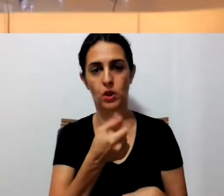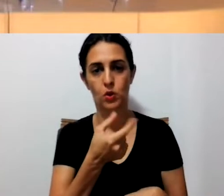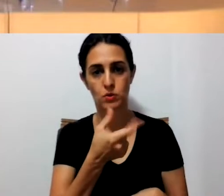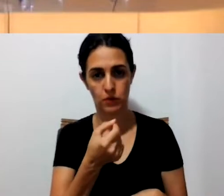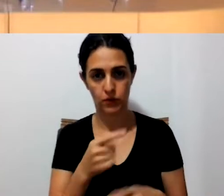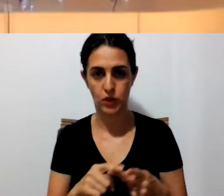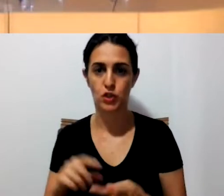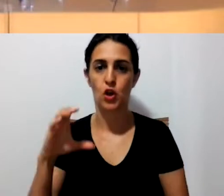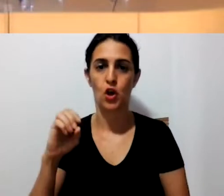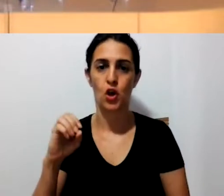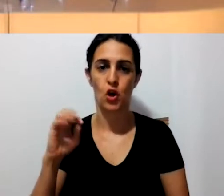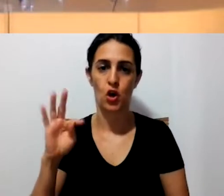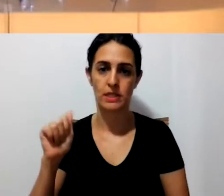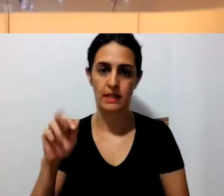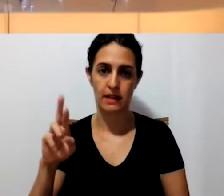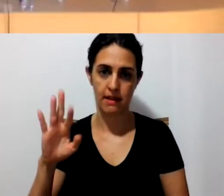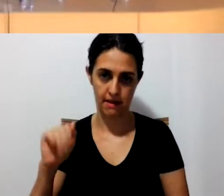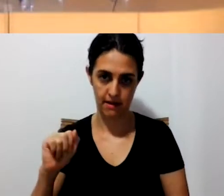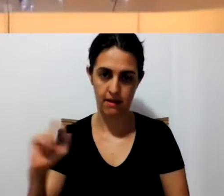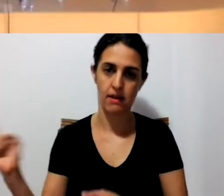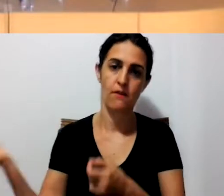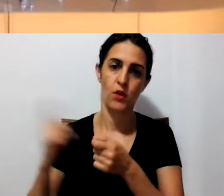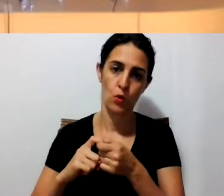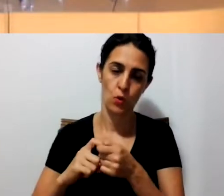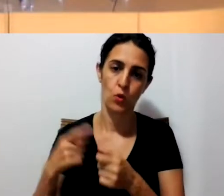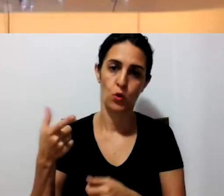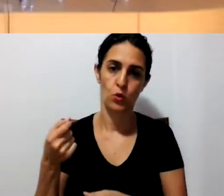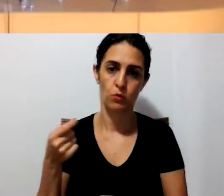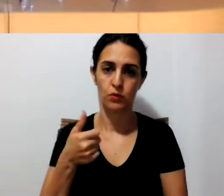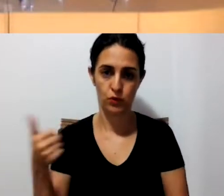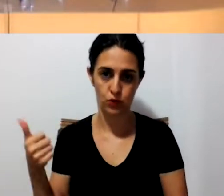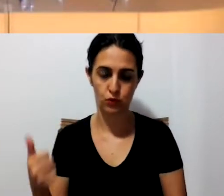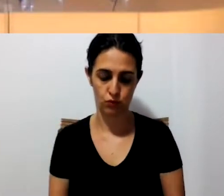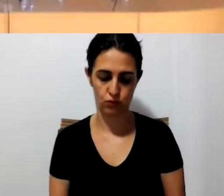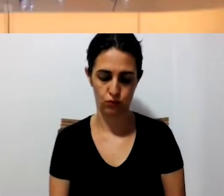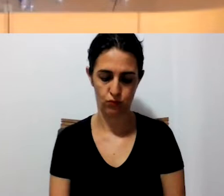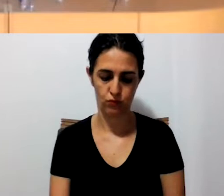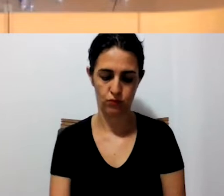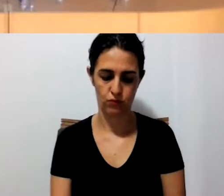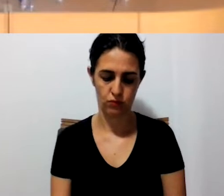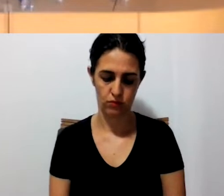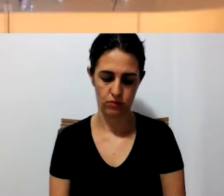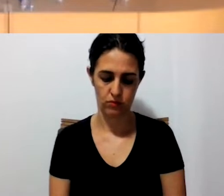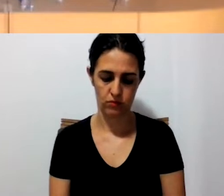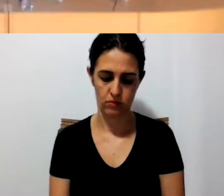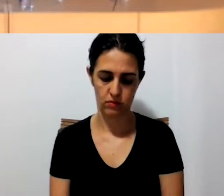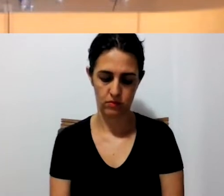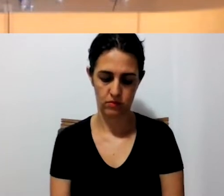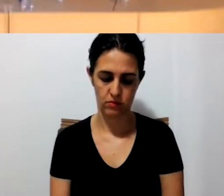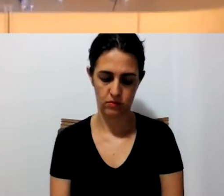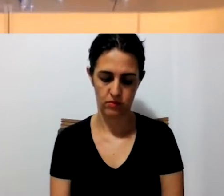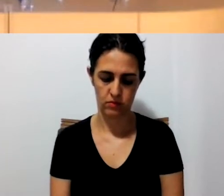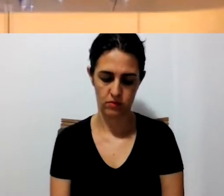central bank, a fiscal reform, which was kind of putting the country in line with